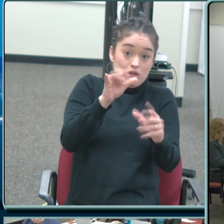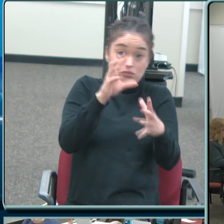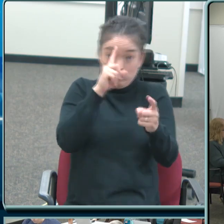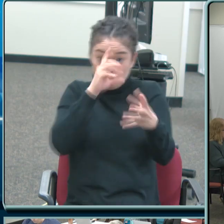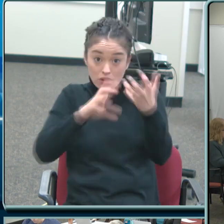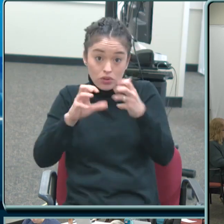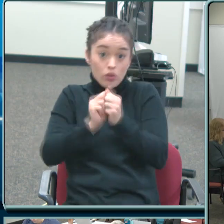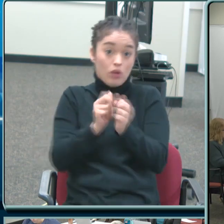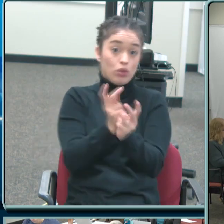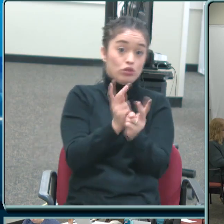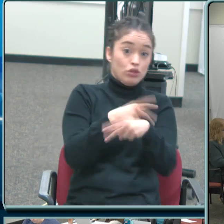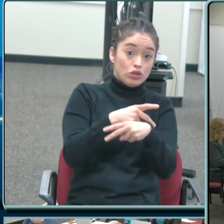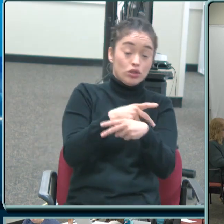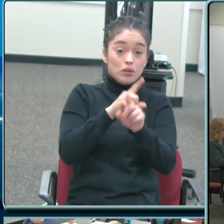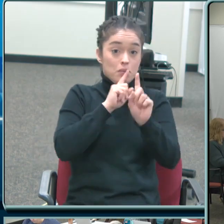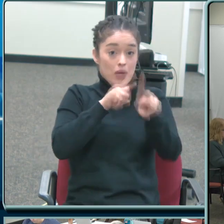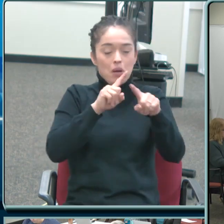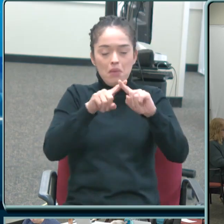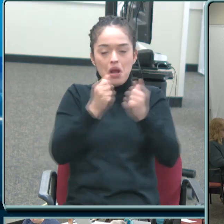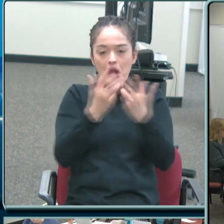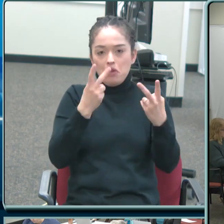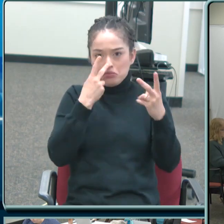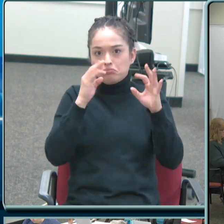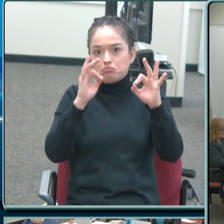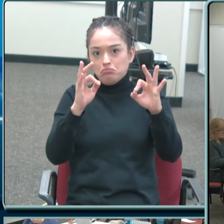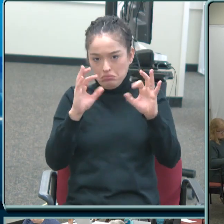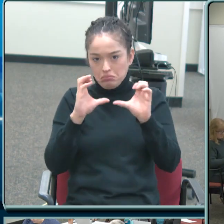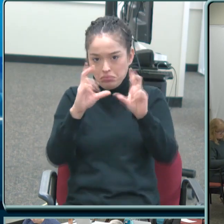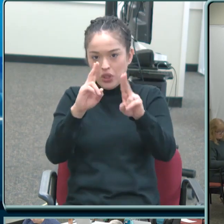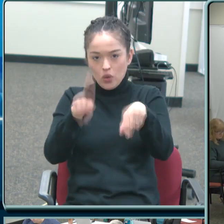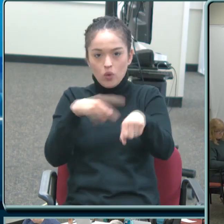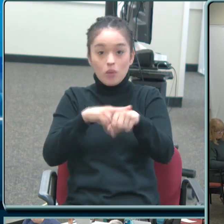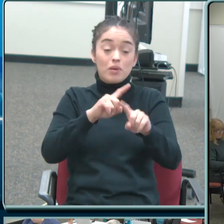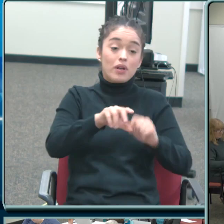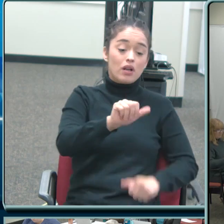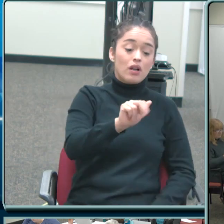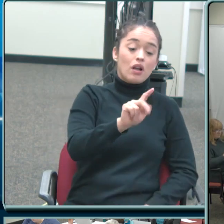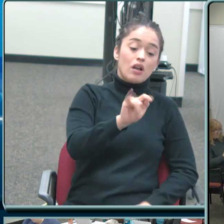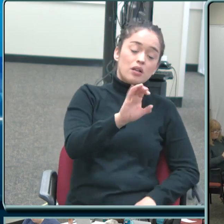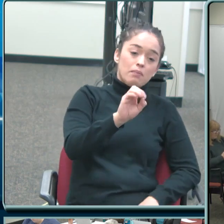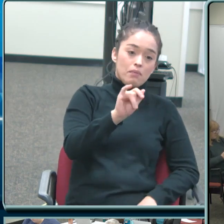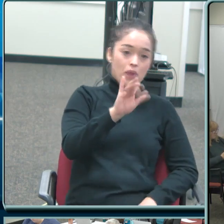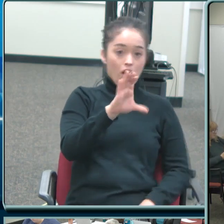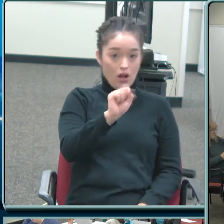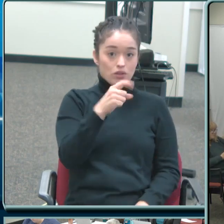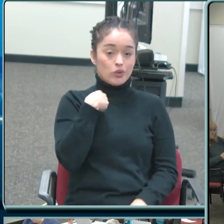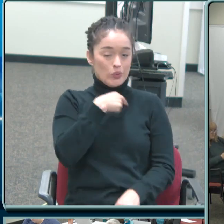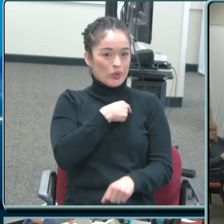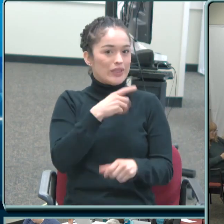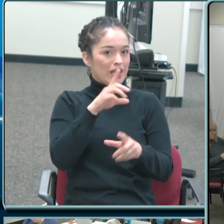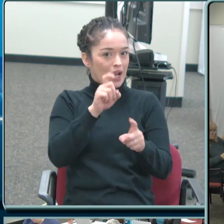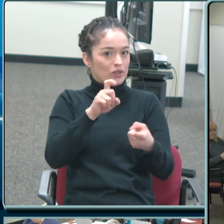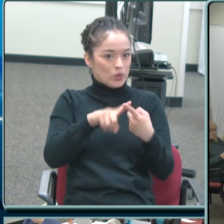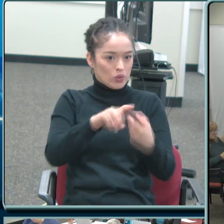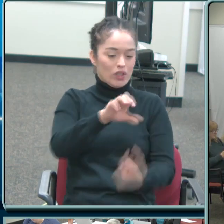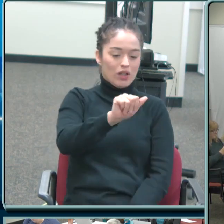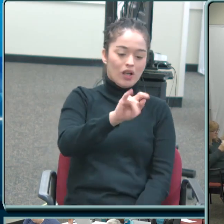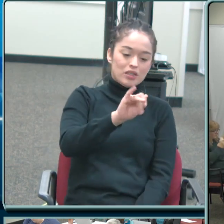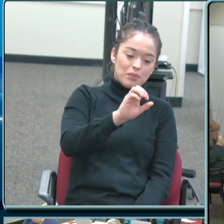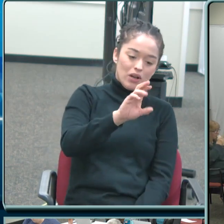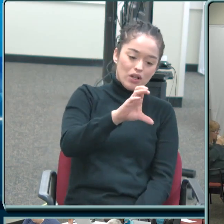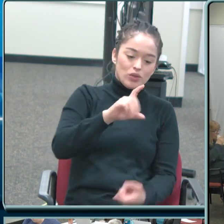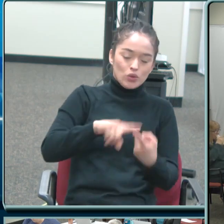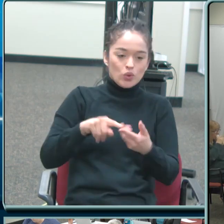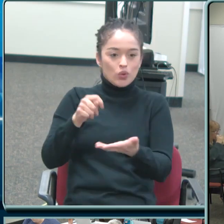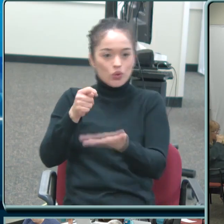some production issues, but it's rebalanced. The antibiotic issue was sort of a little bit weird because we don't use antibiotics to treat these viral infections,